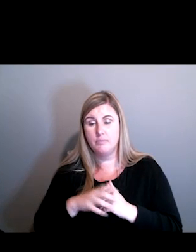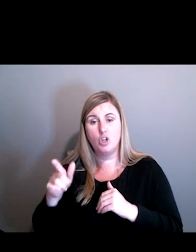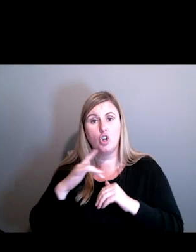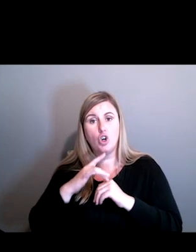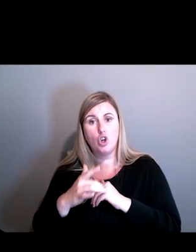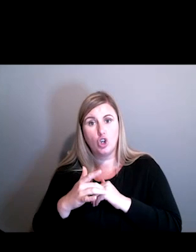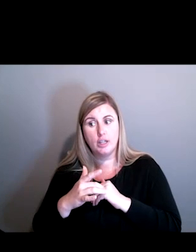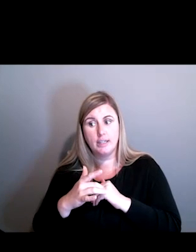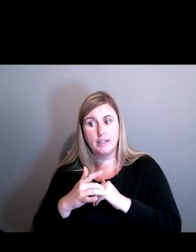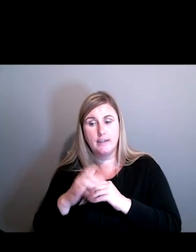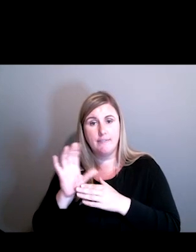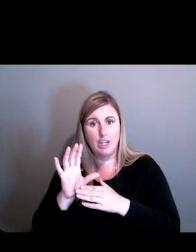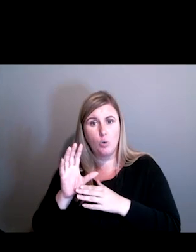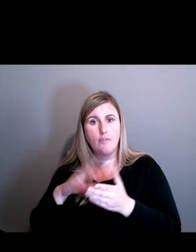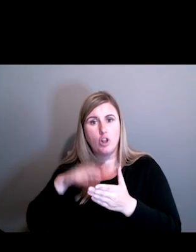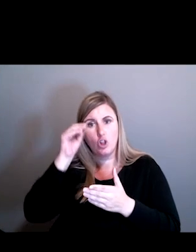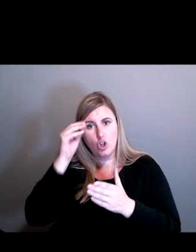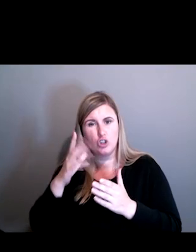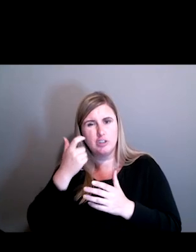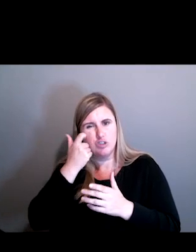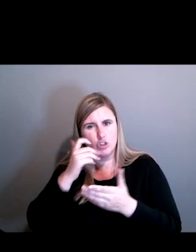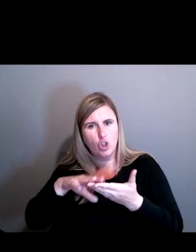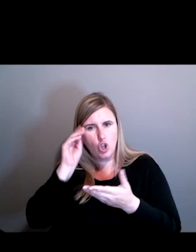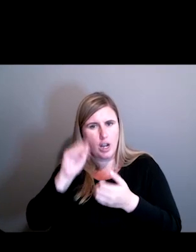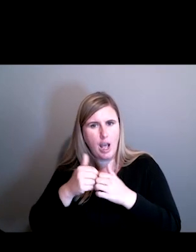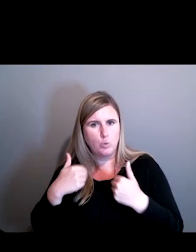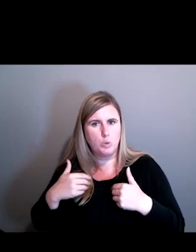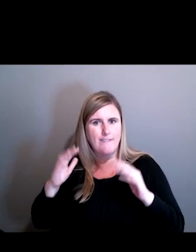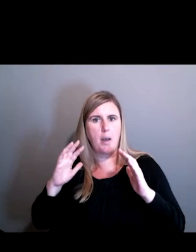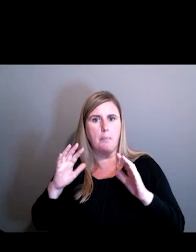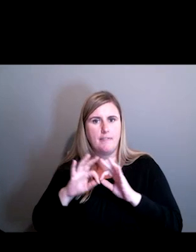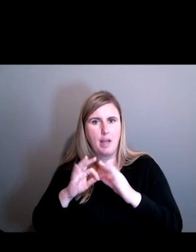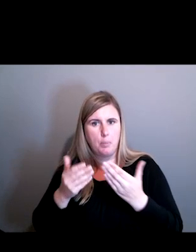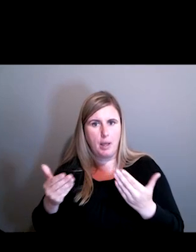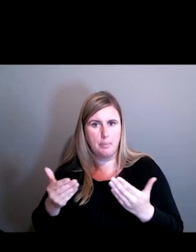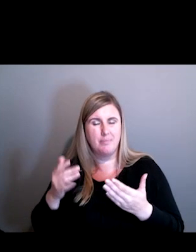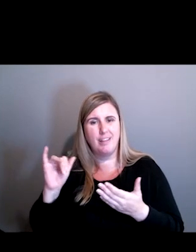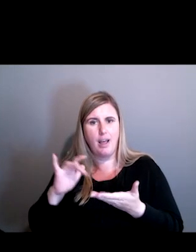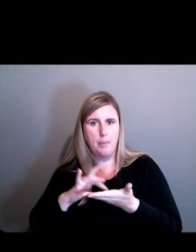early video of a learner that's just learning how to give up that valuable iPad.